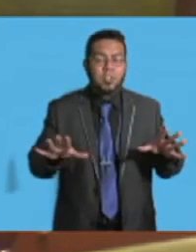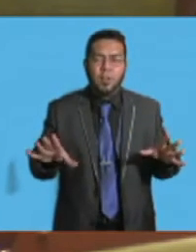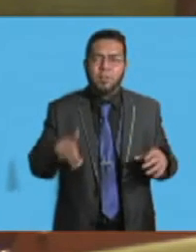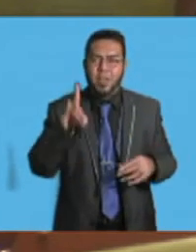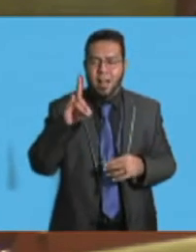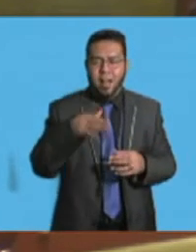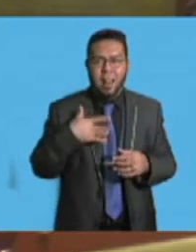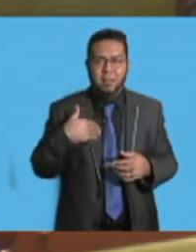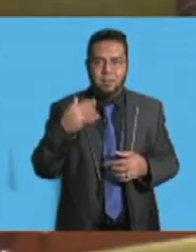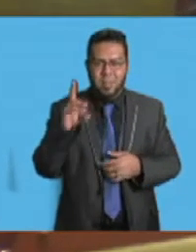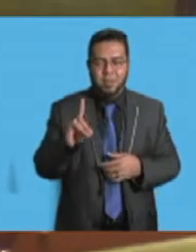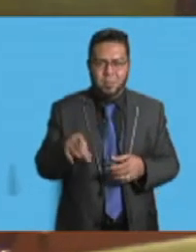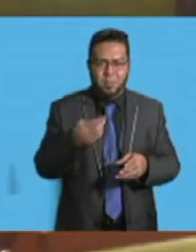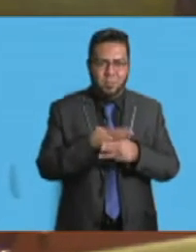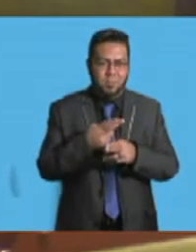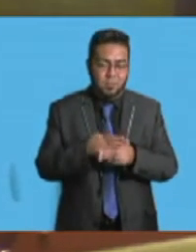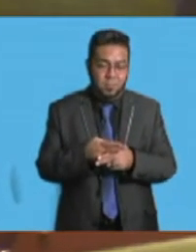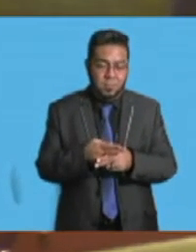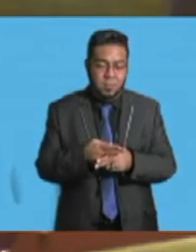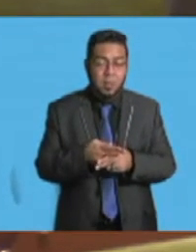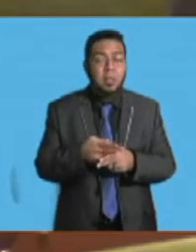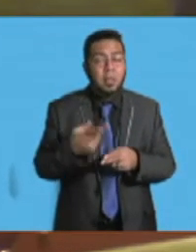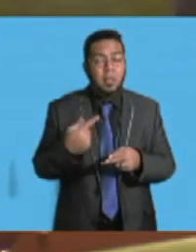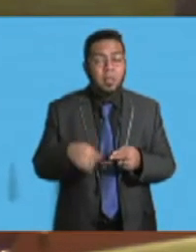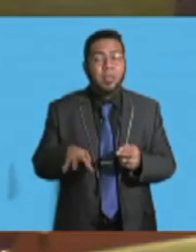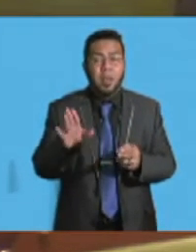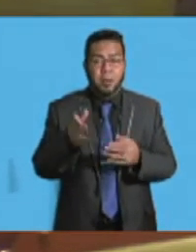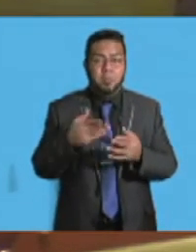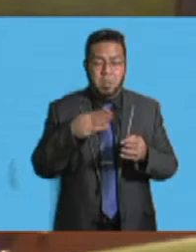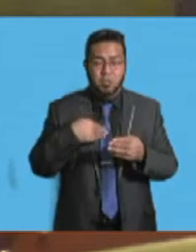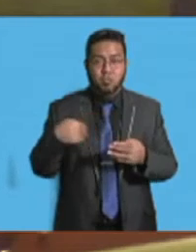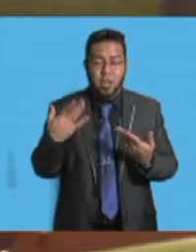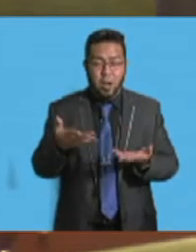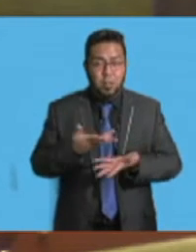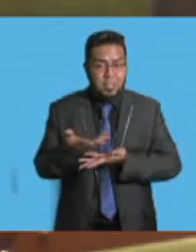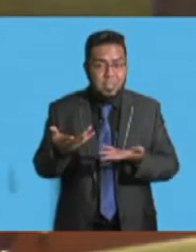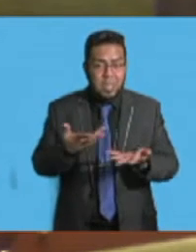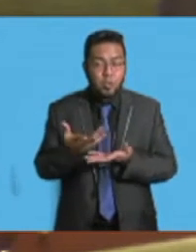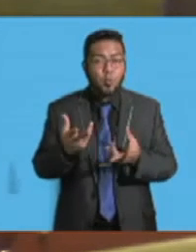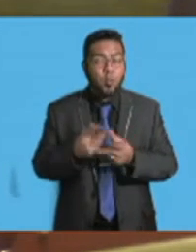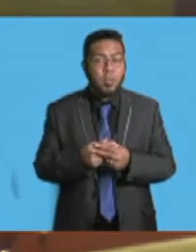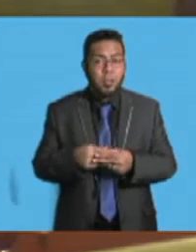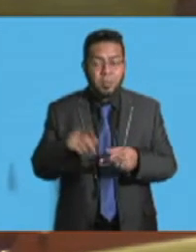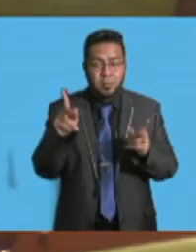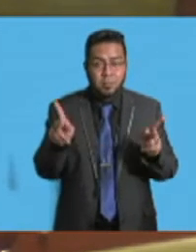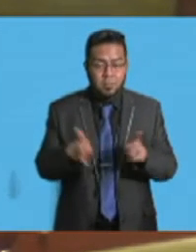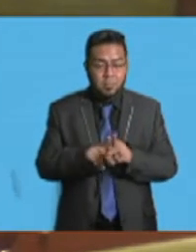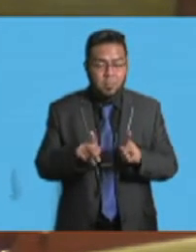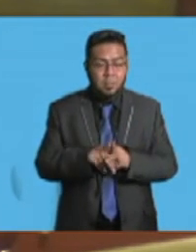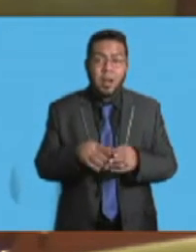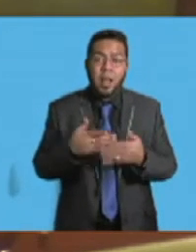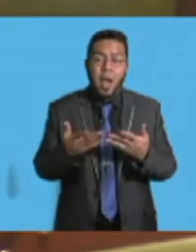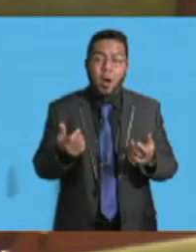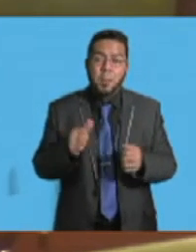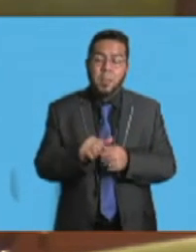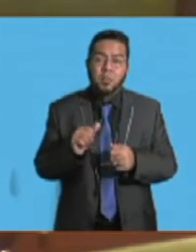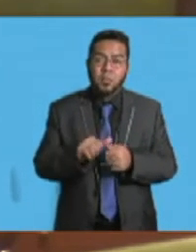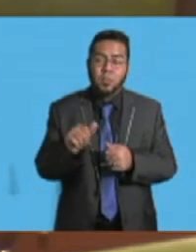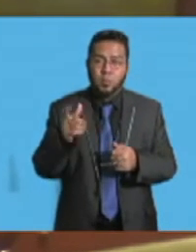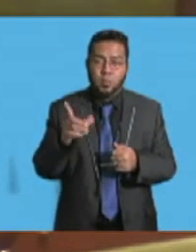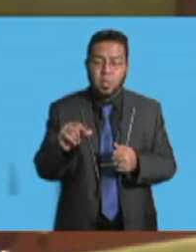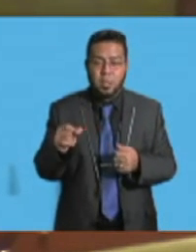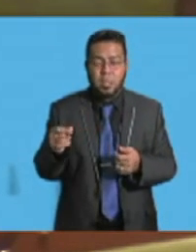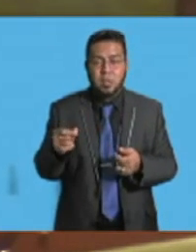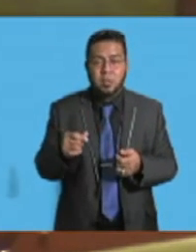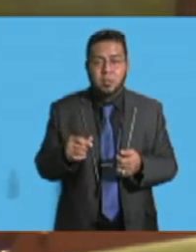industry. The ministry is having discussions with the stakeholders, including our bilateral partners, on how best to roll out some short-term and